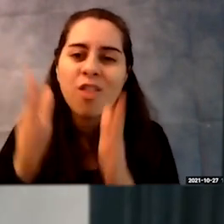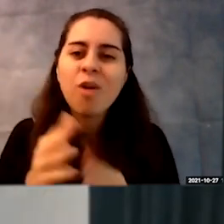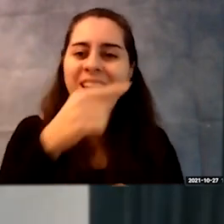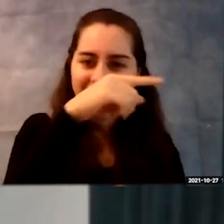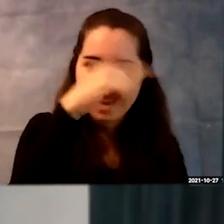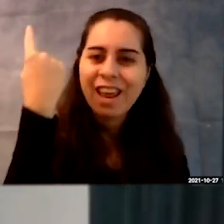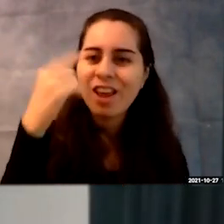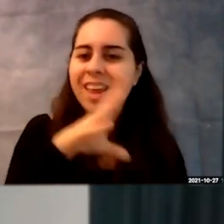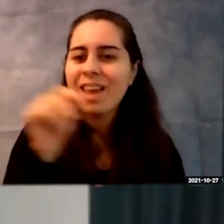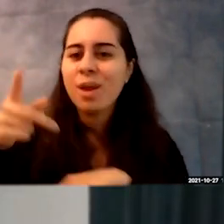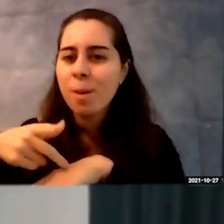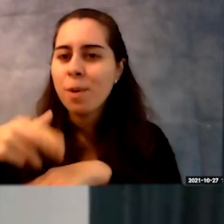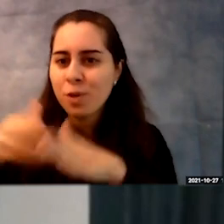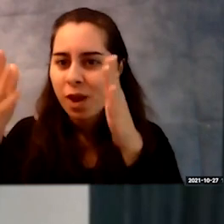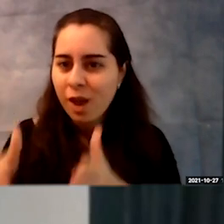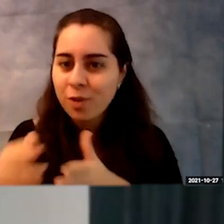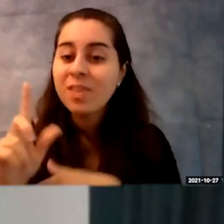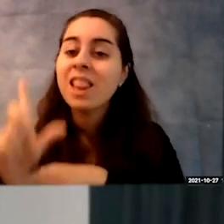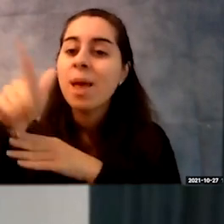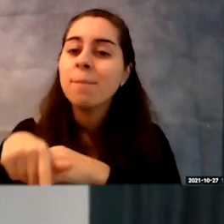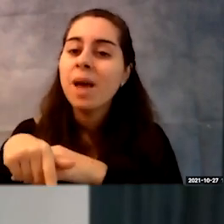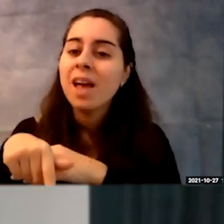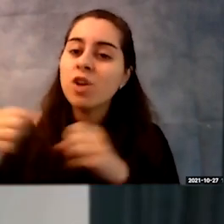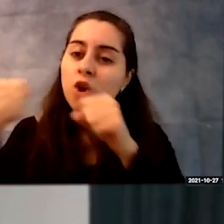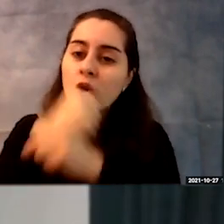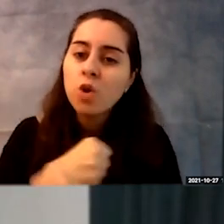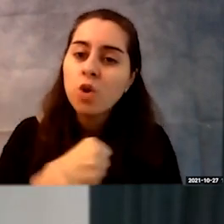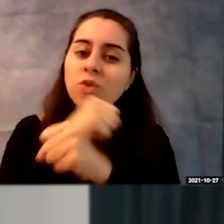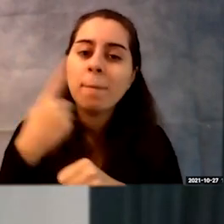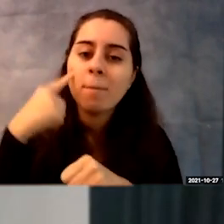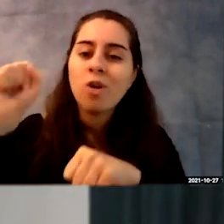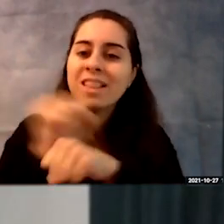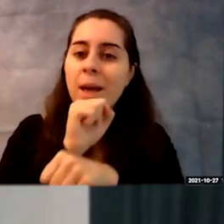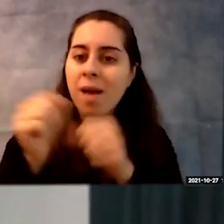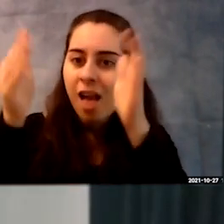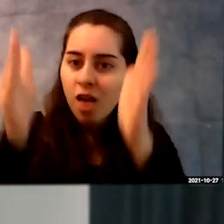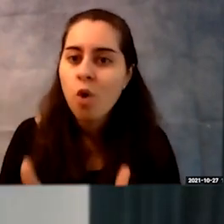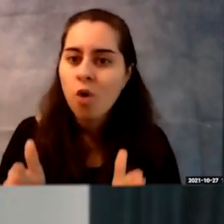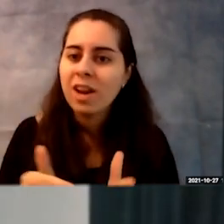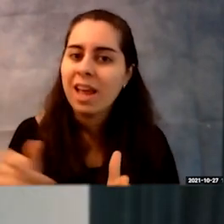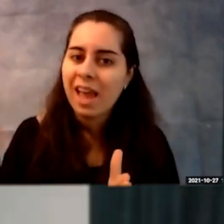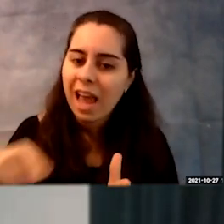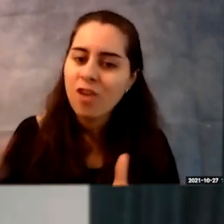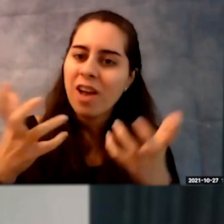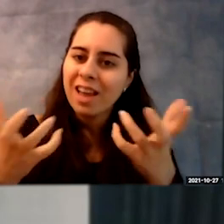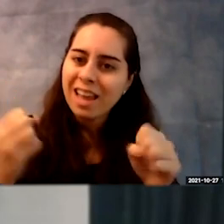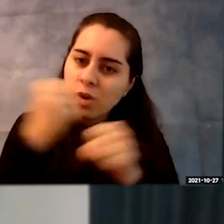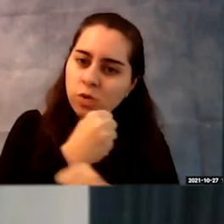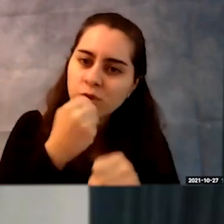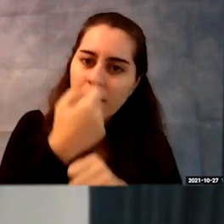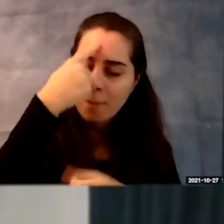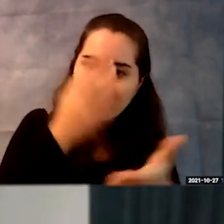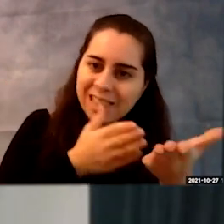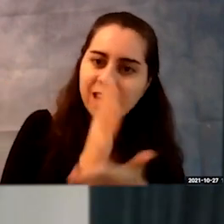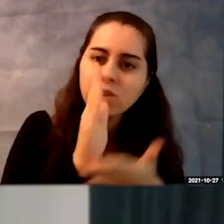the labor movement have been strong partners and advocates in fighting for the needs of Puerto Rican communities, not